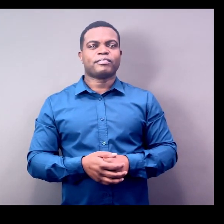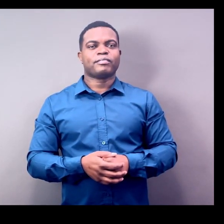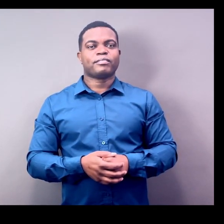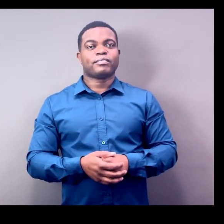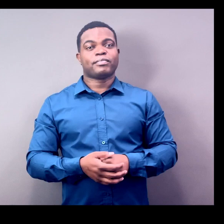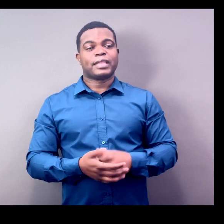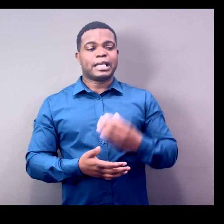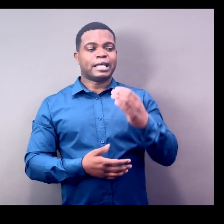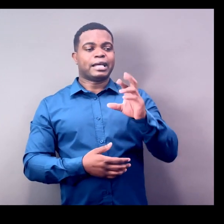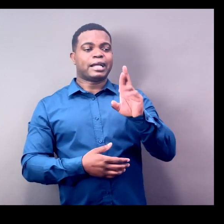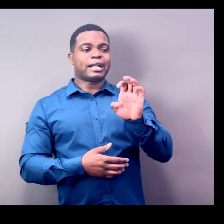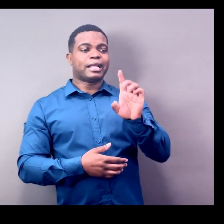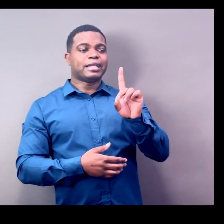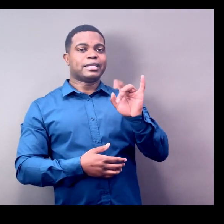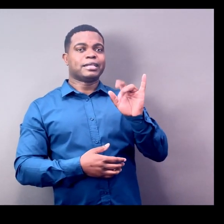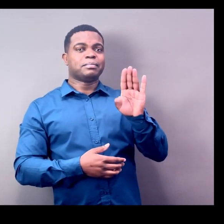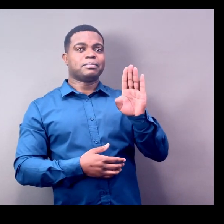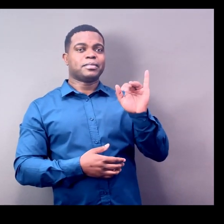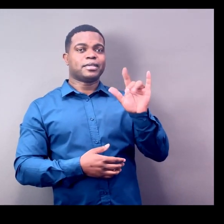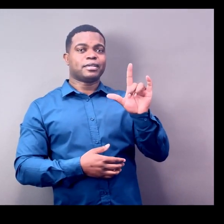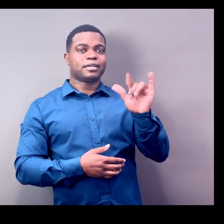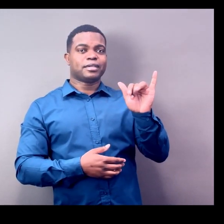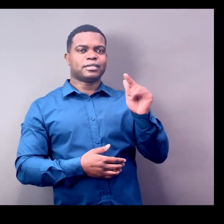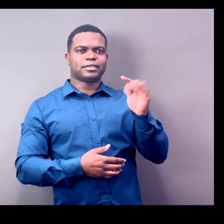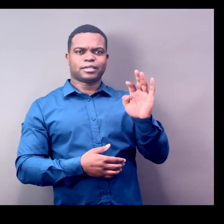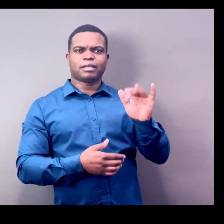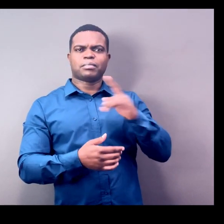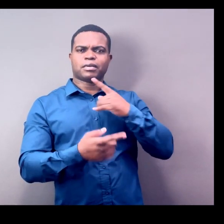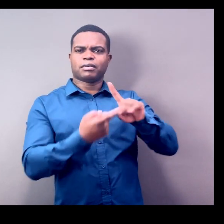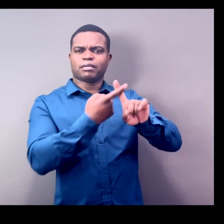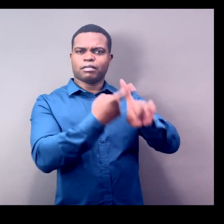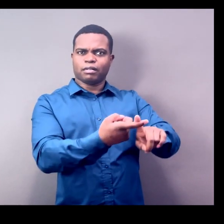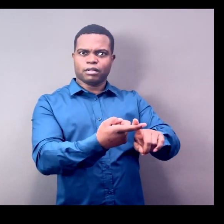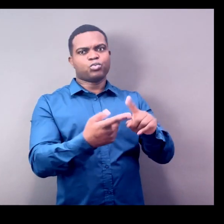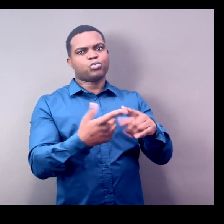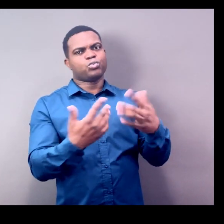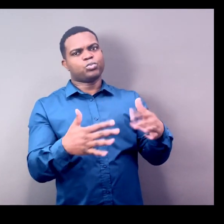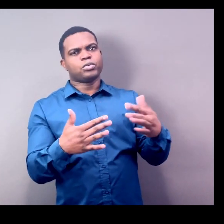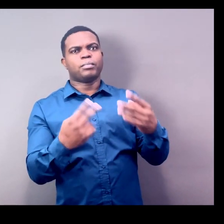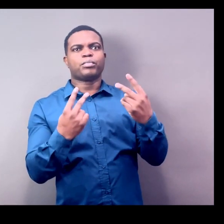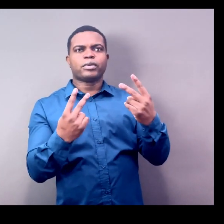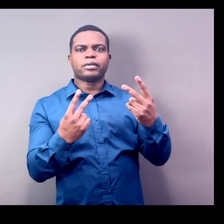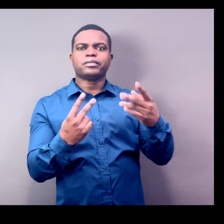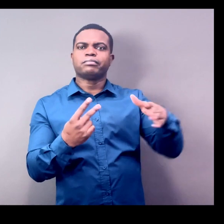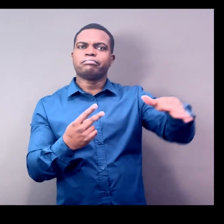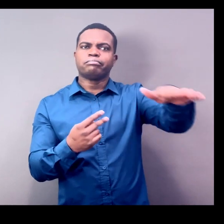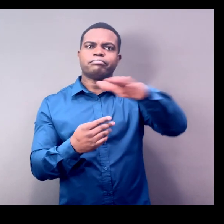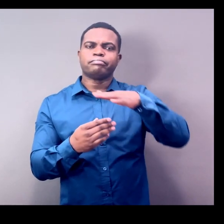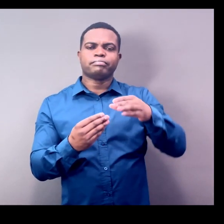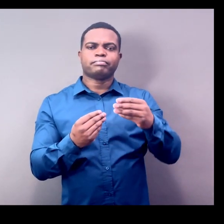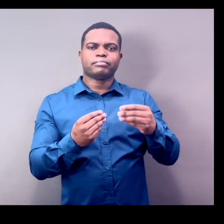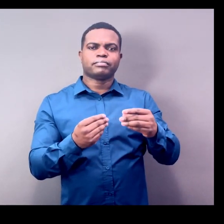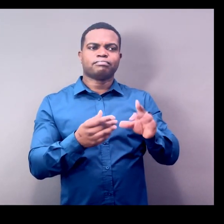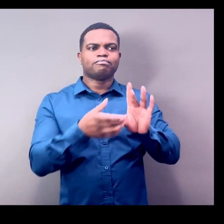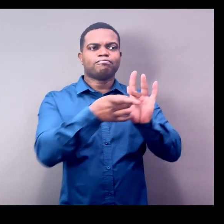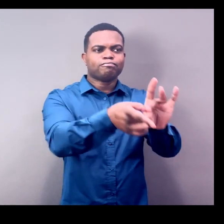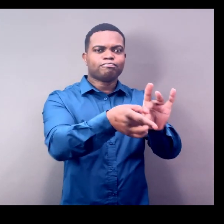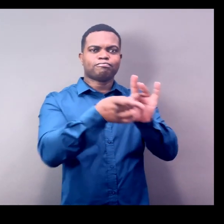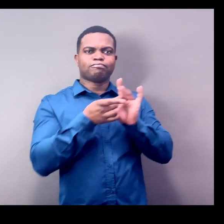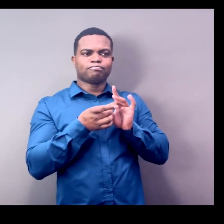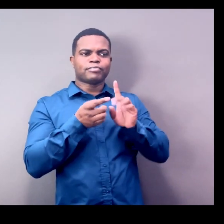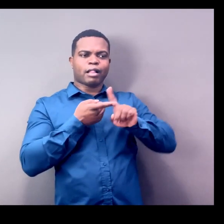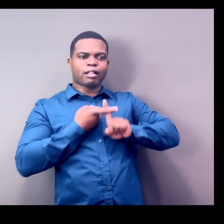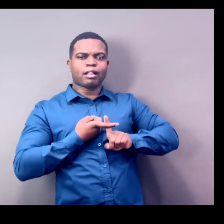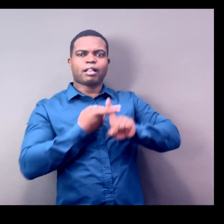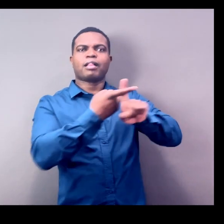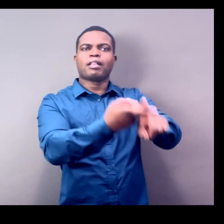While credibility is that perception of trustworthiness, expertise, and reliability that